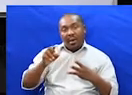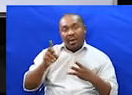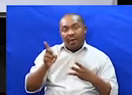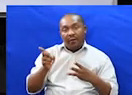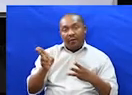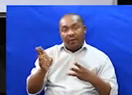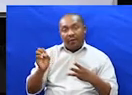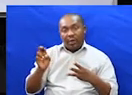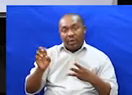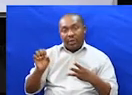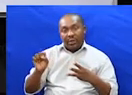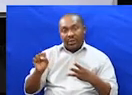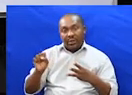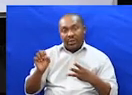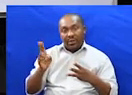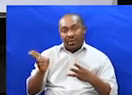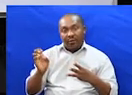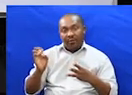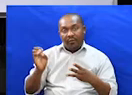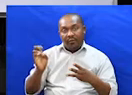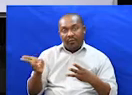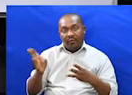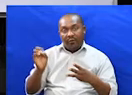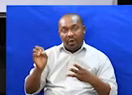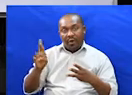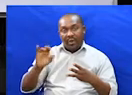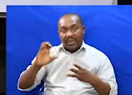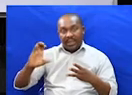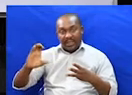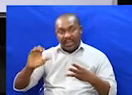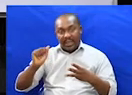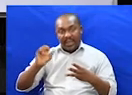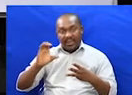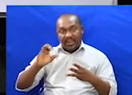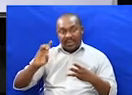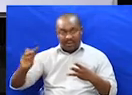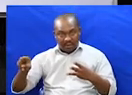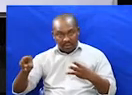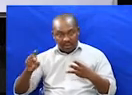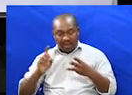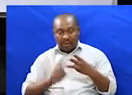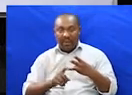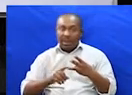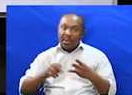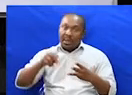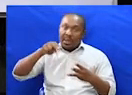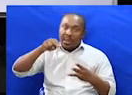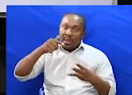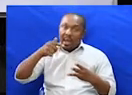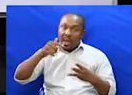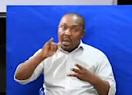is nitrogen base or organic base. Now let's talk